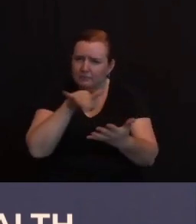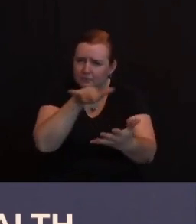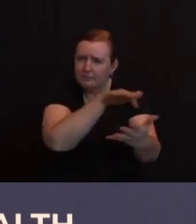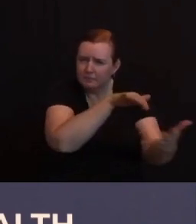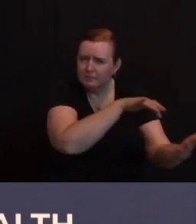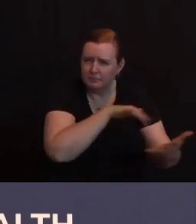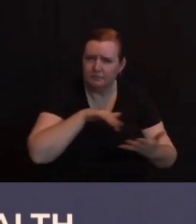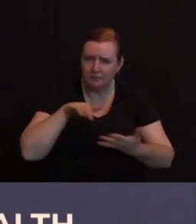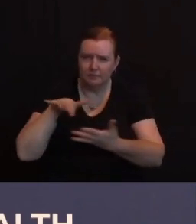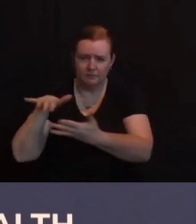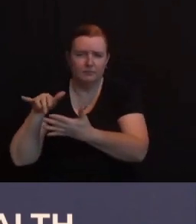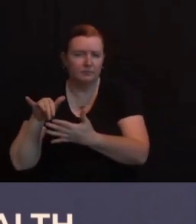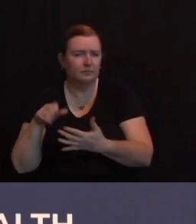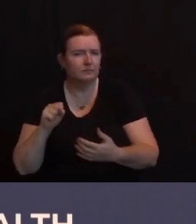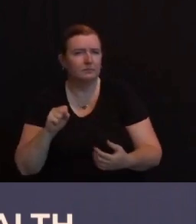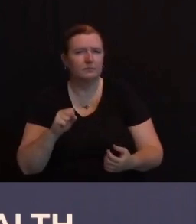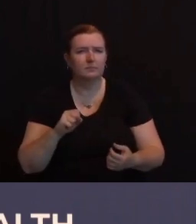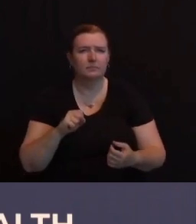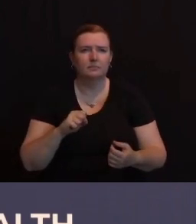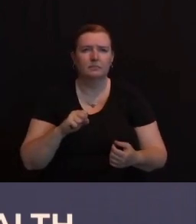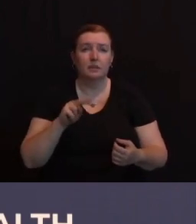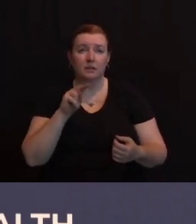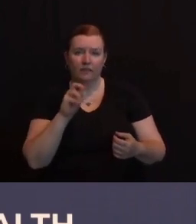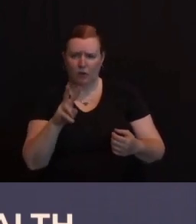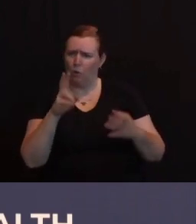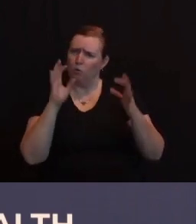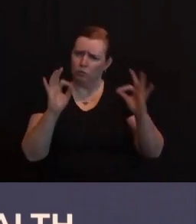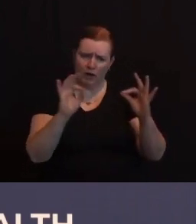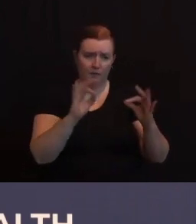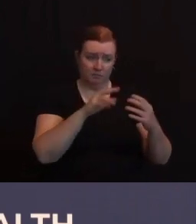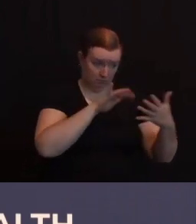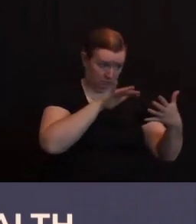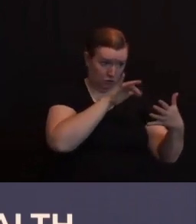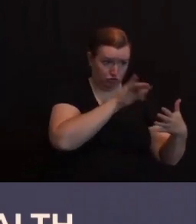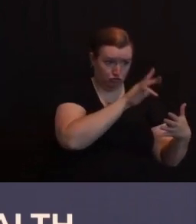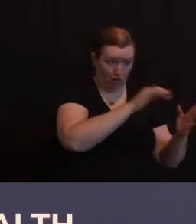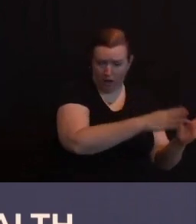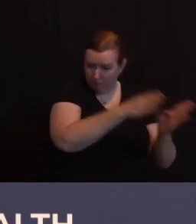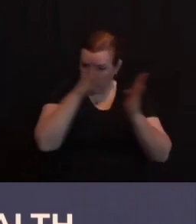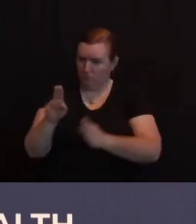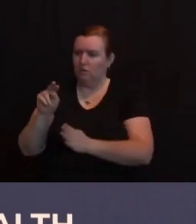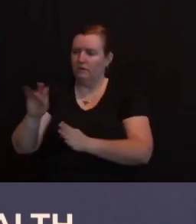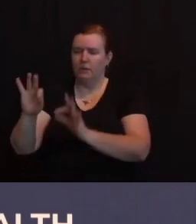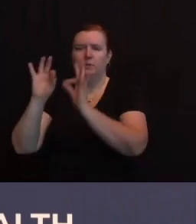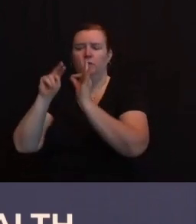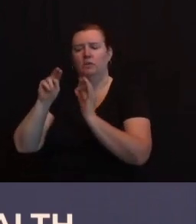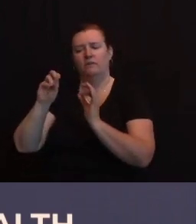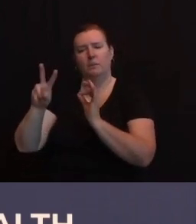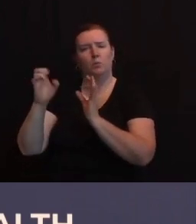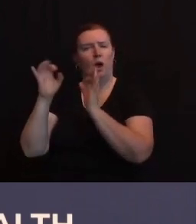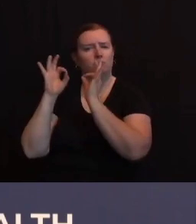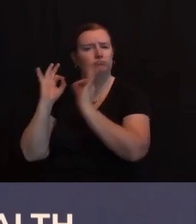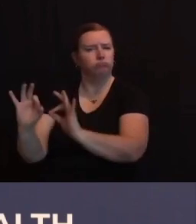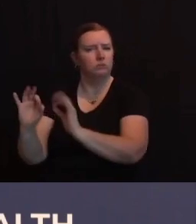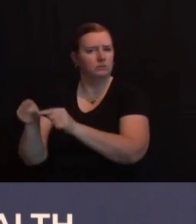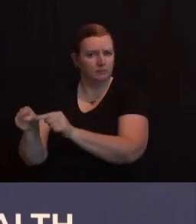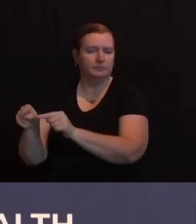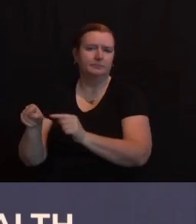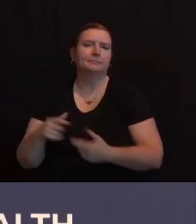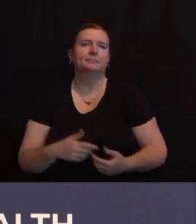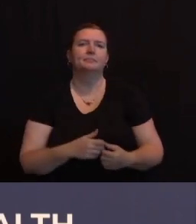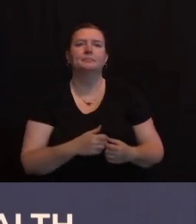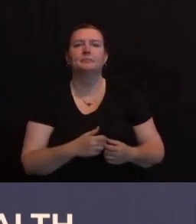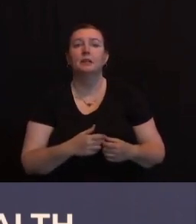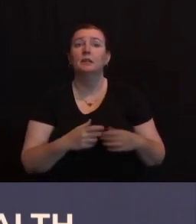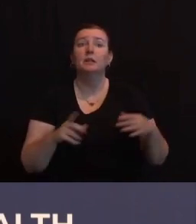And we want to get this right. I would say, if anything, the in-person side of the equation is